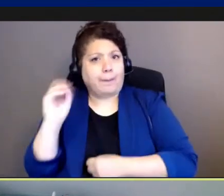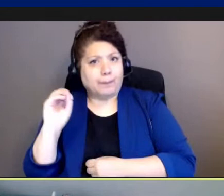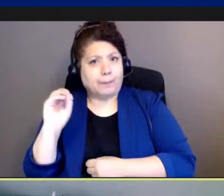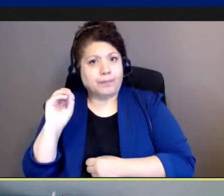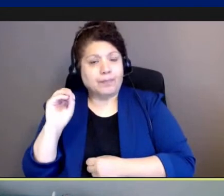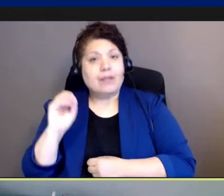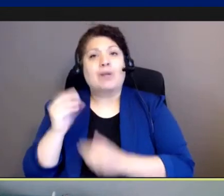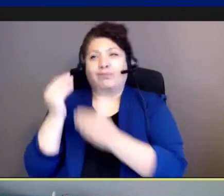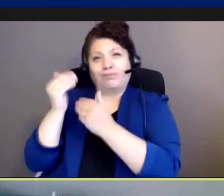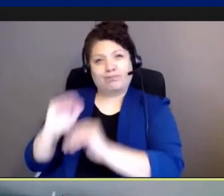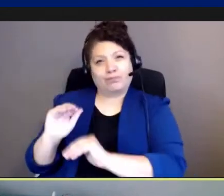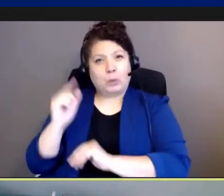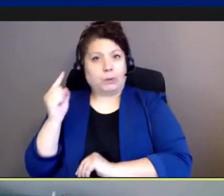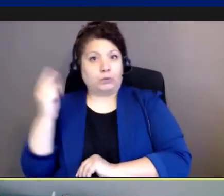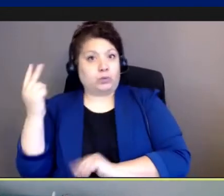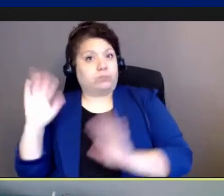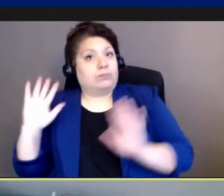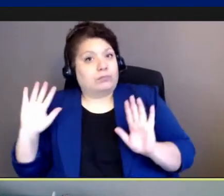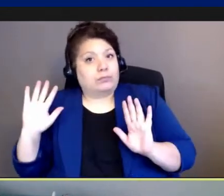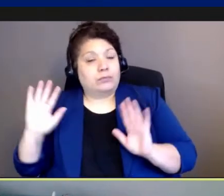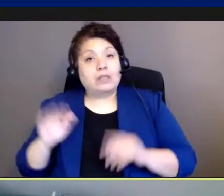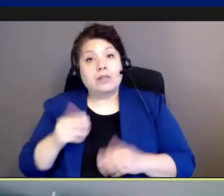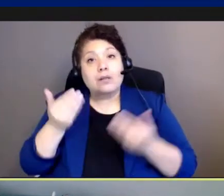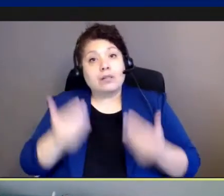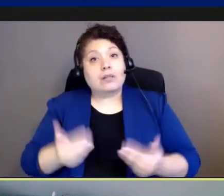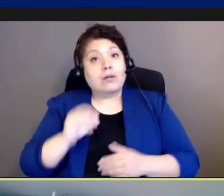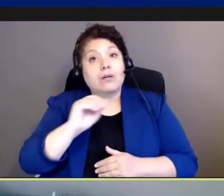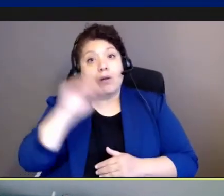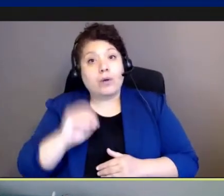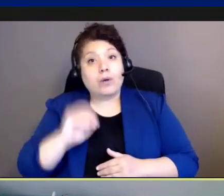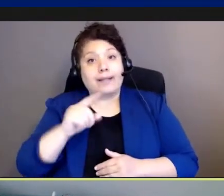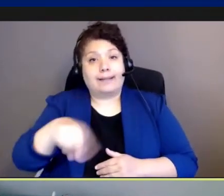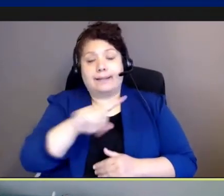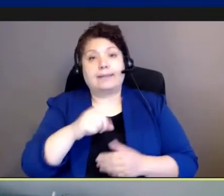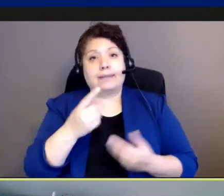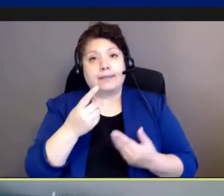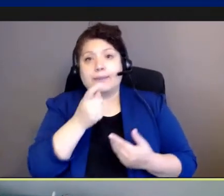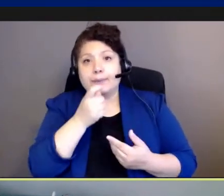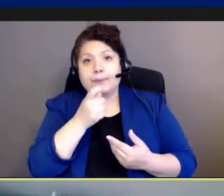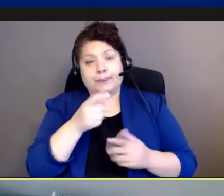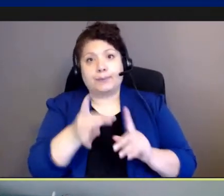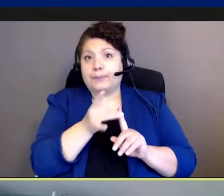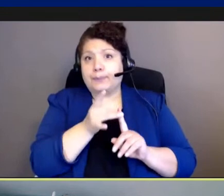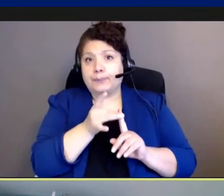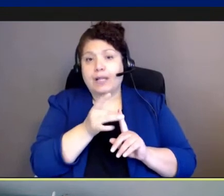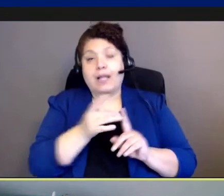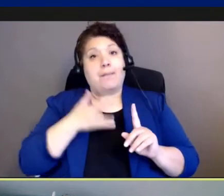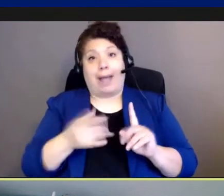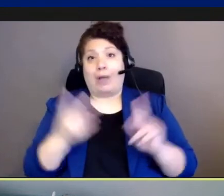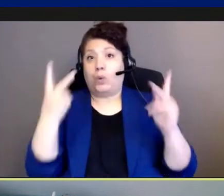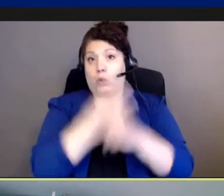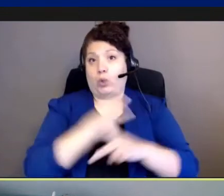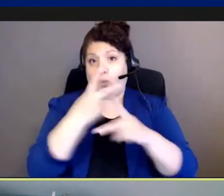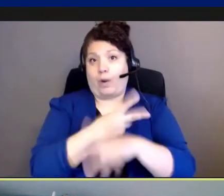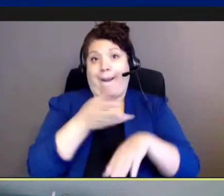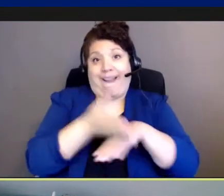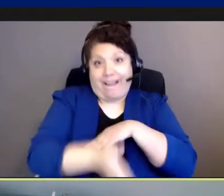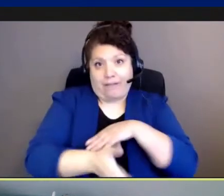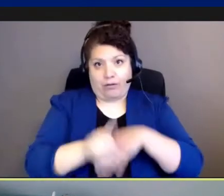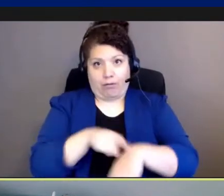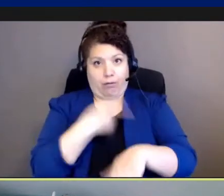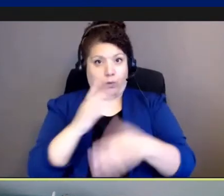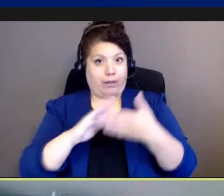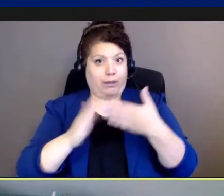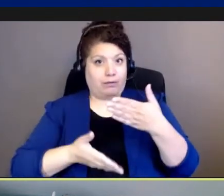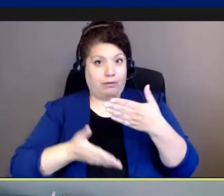Ottawa experienced increases in individuals diagnosed with COVID-19 following long weekends, which tells us that higher levels